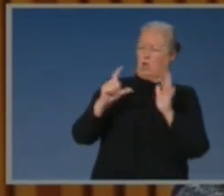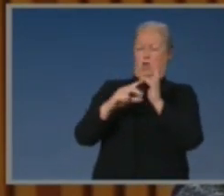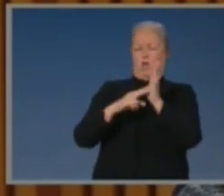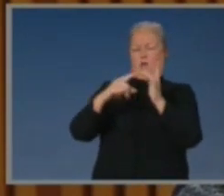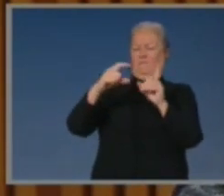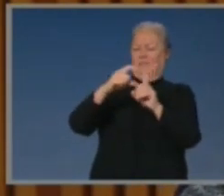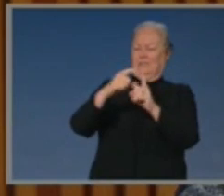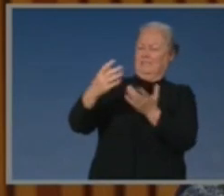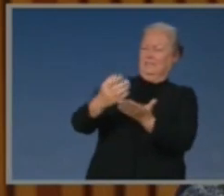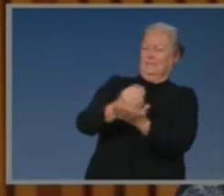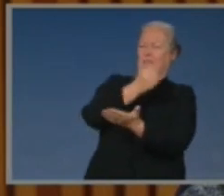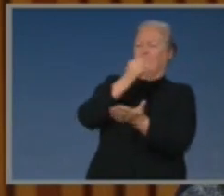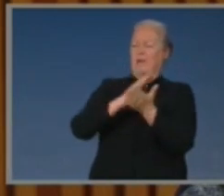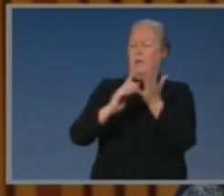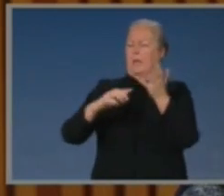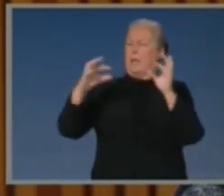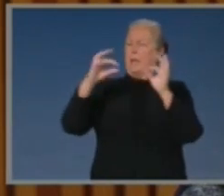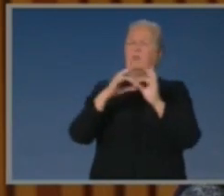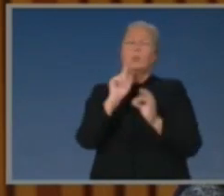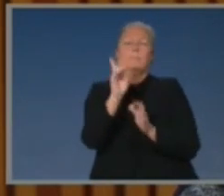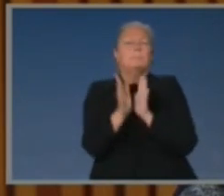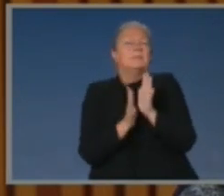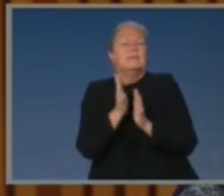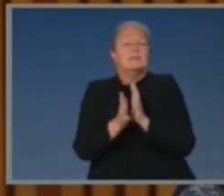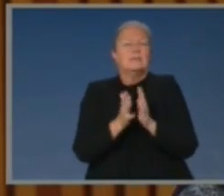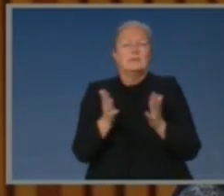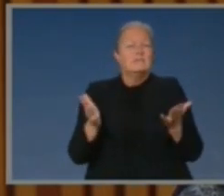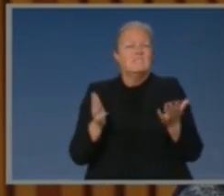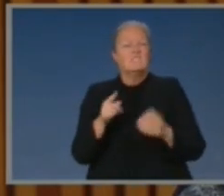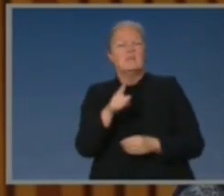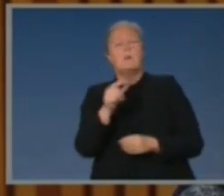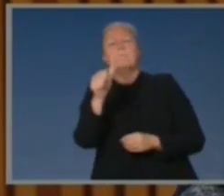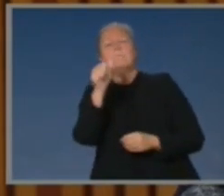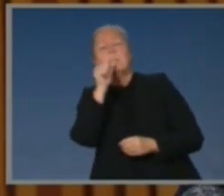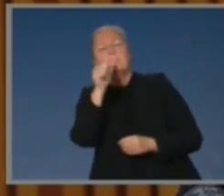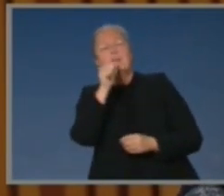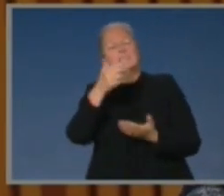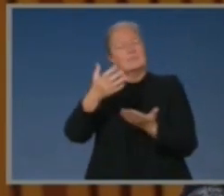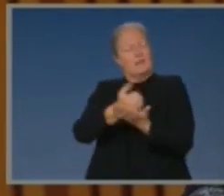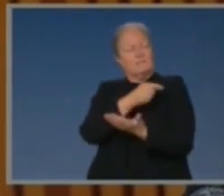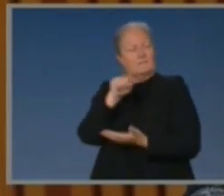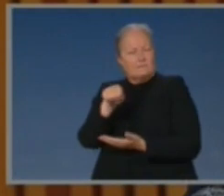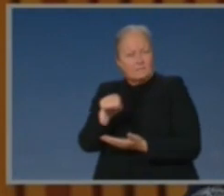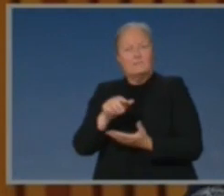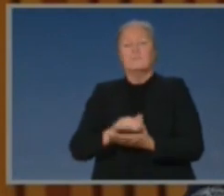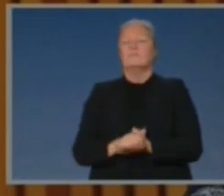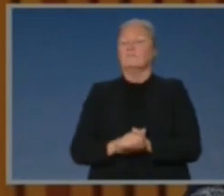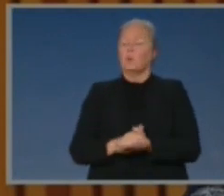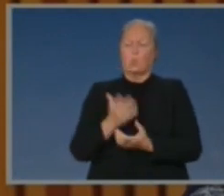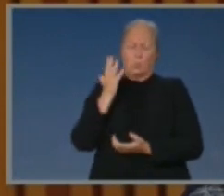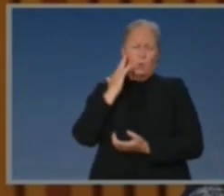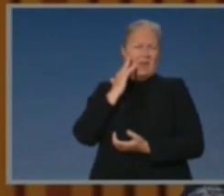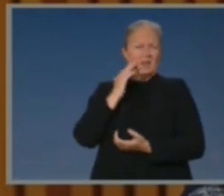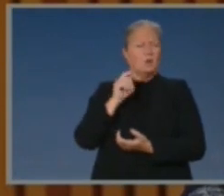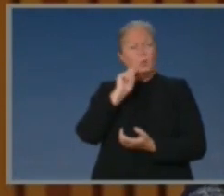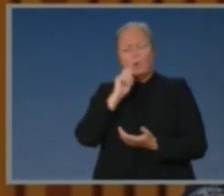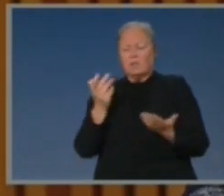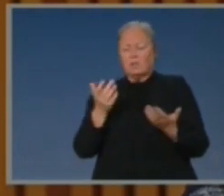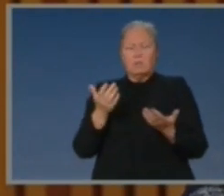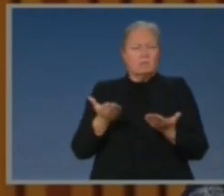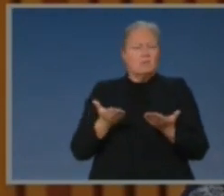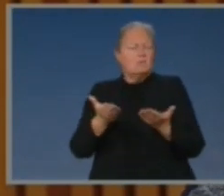pub looks like? And knowing what you know, when will it be legally safe for the two Andrews, T